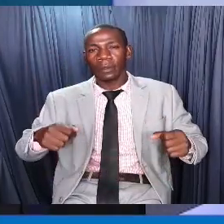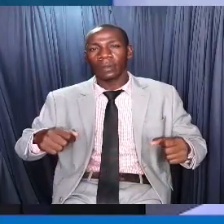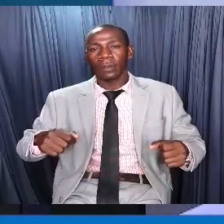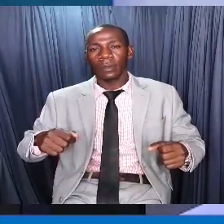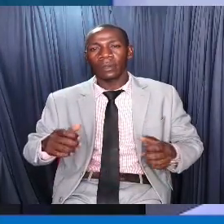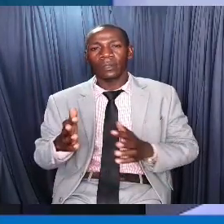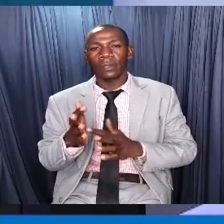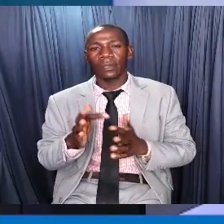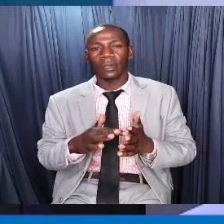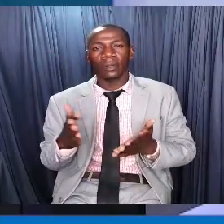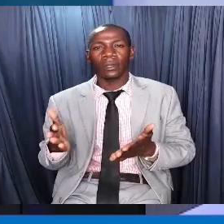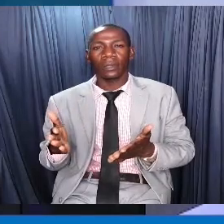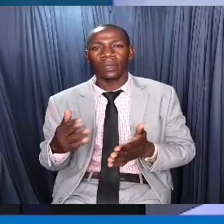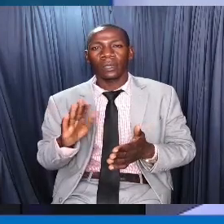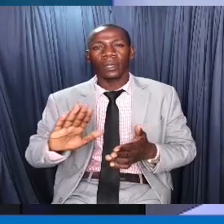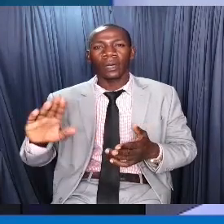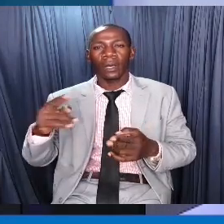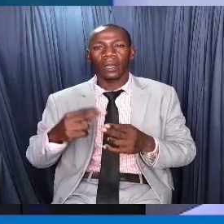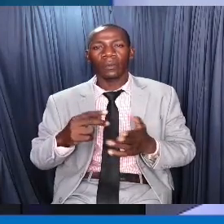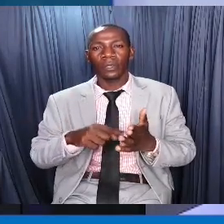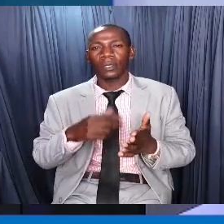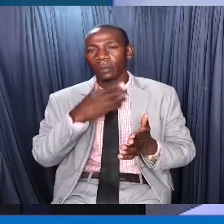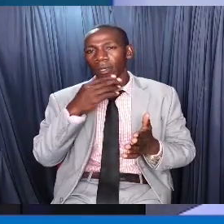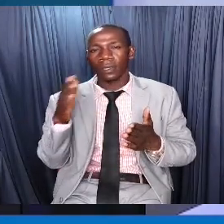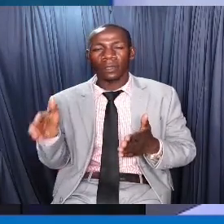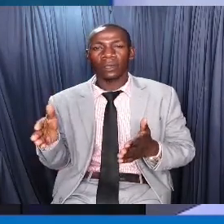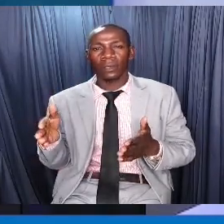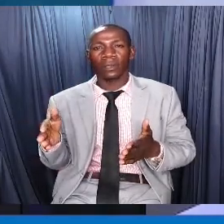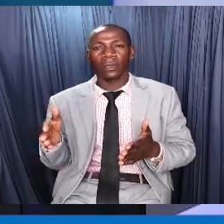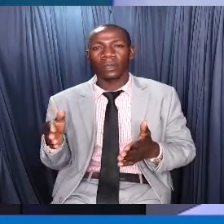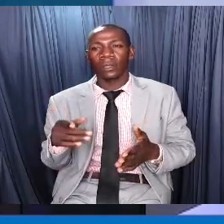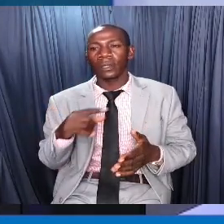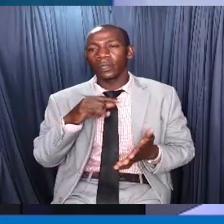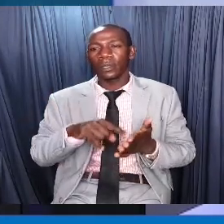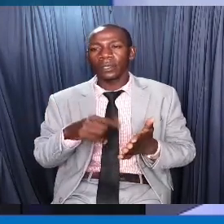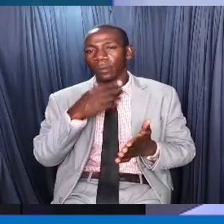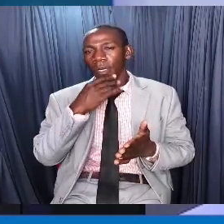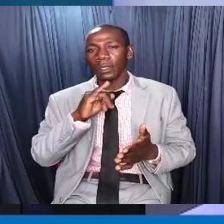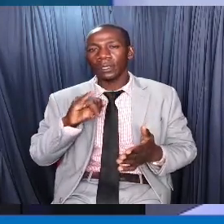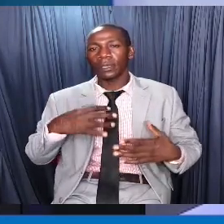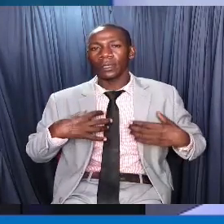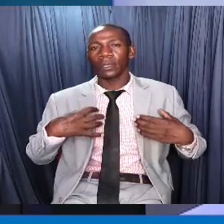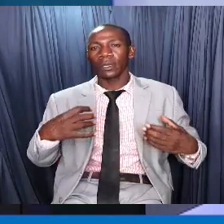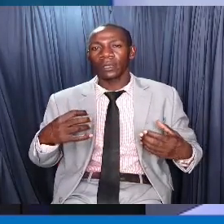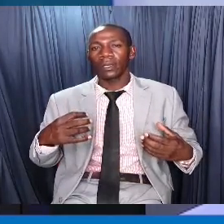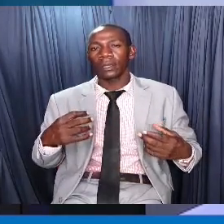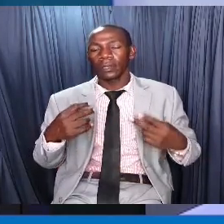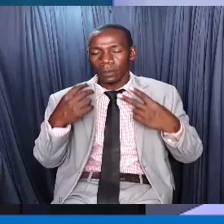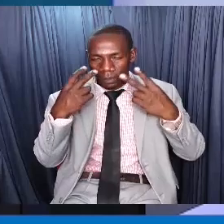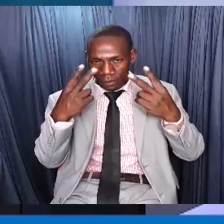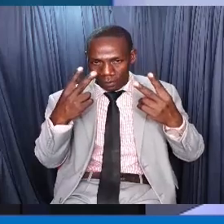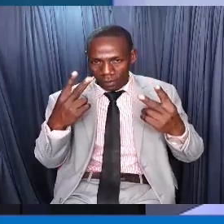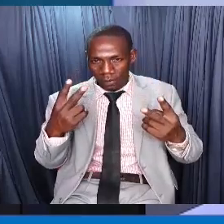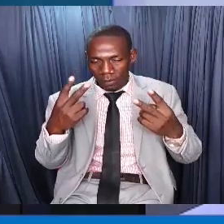owns life. Now look now. Kwa jina lake mtu huyo. In his name that such person. Mtu huyo amekuwa mzima. This man has been whole now. Mwenzenu mkiona na macho yenu